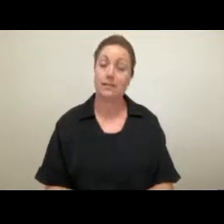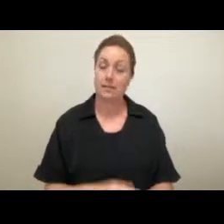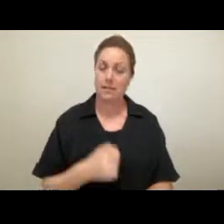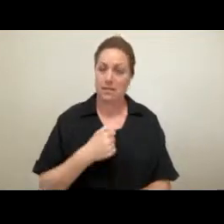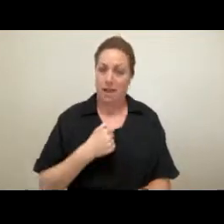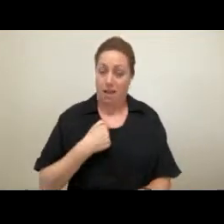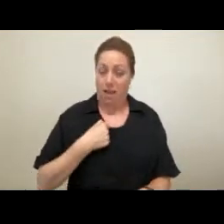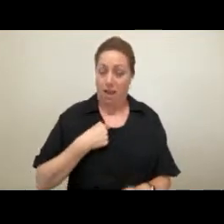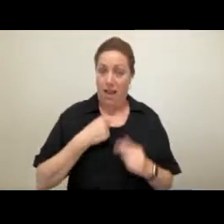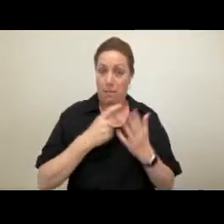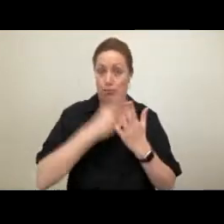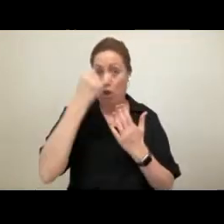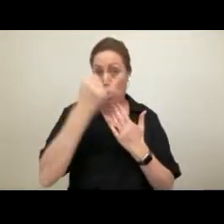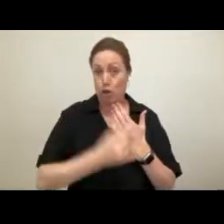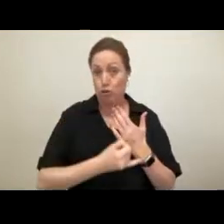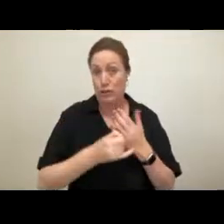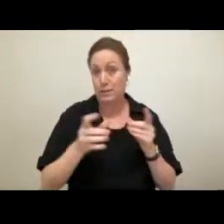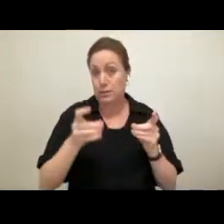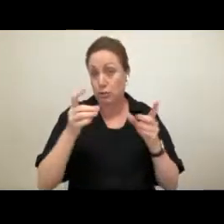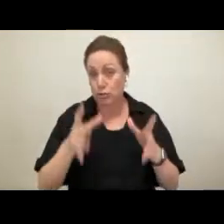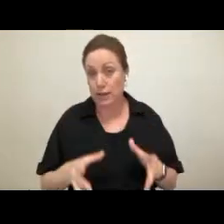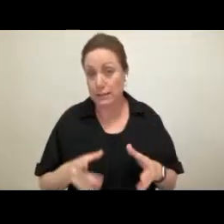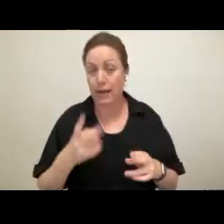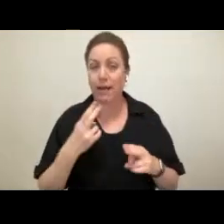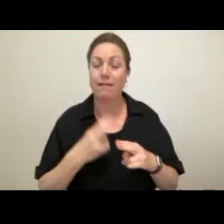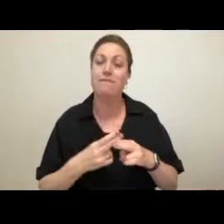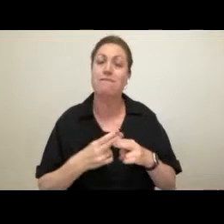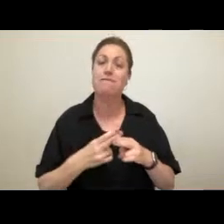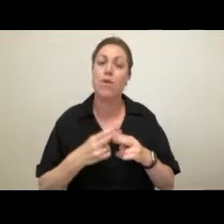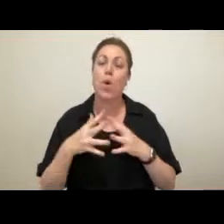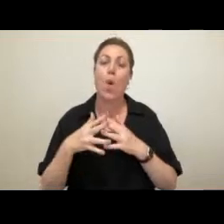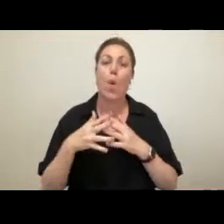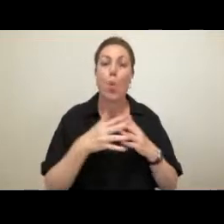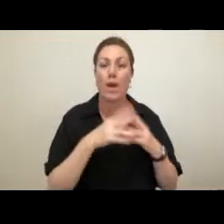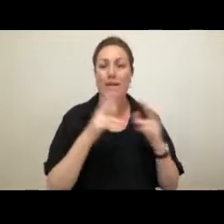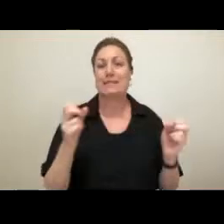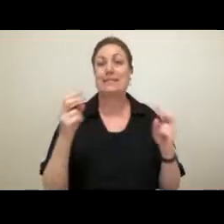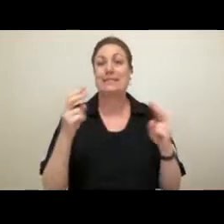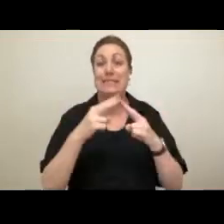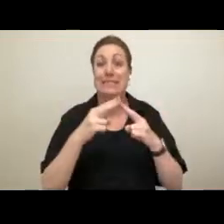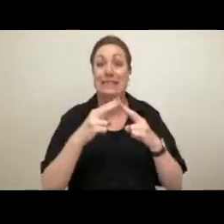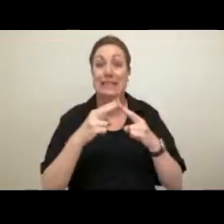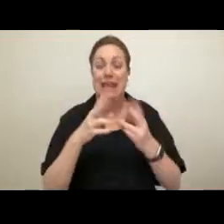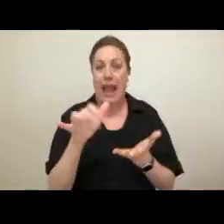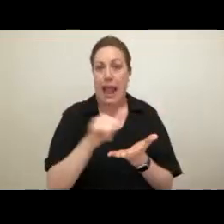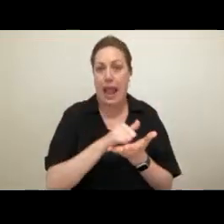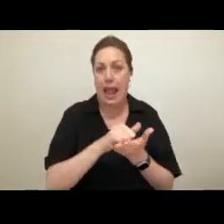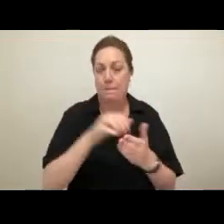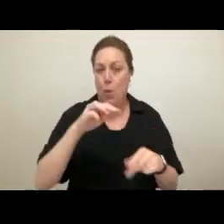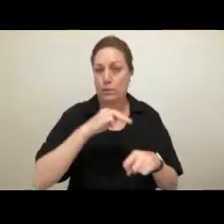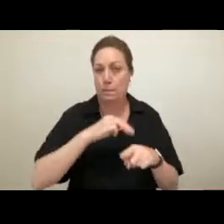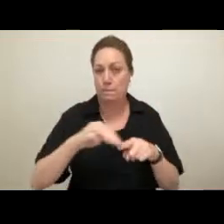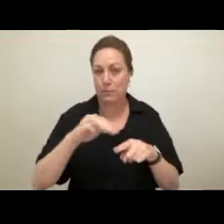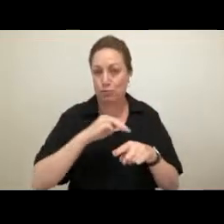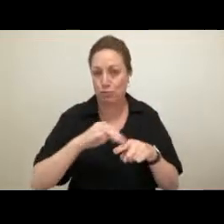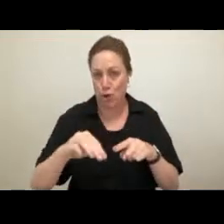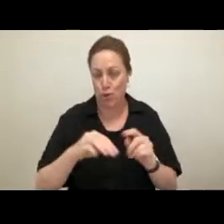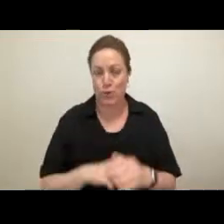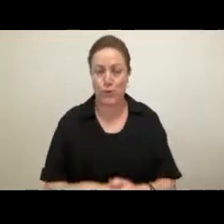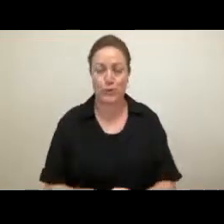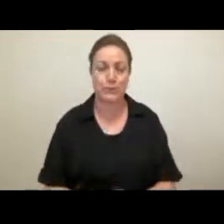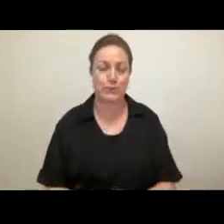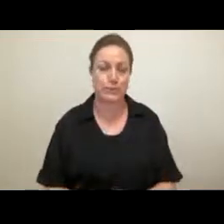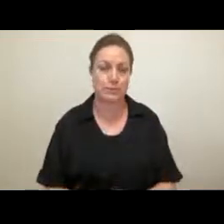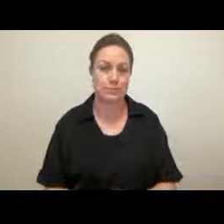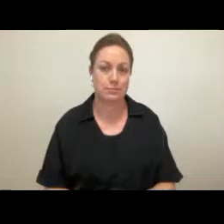for Western Sydney Airport Metro, and I wanted to start off just by a bit of context about my, who